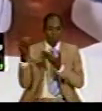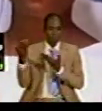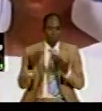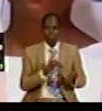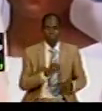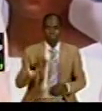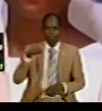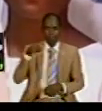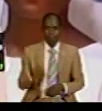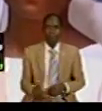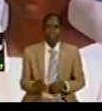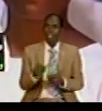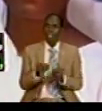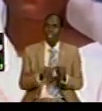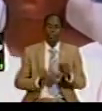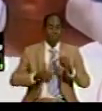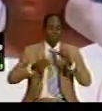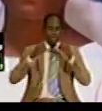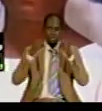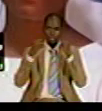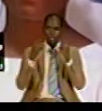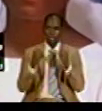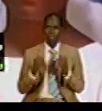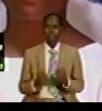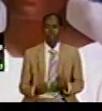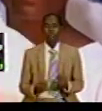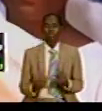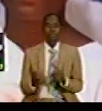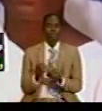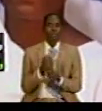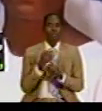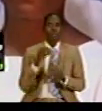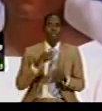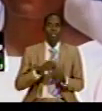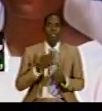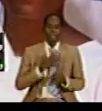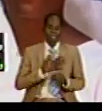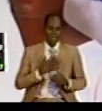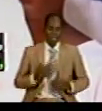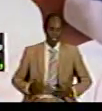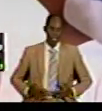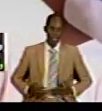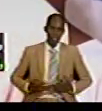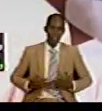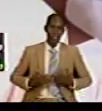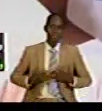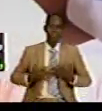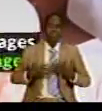tearing down every stronghold in my